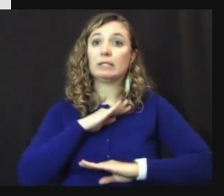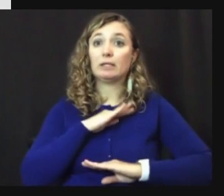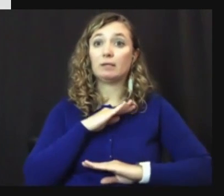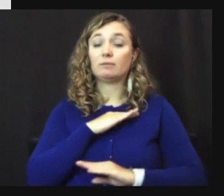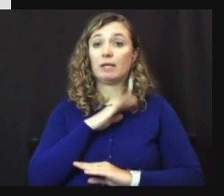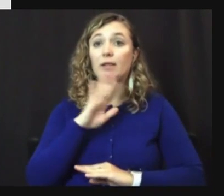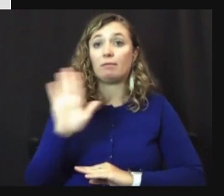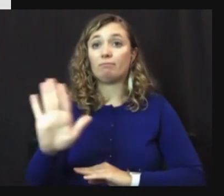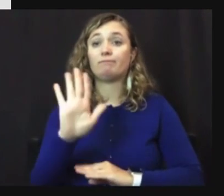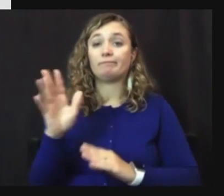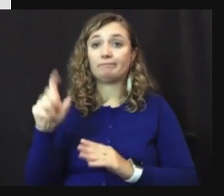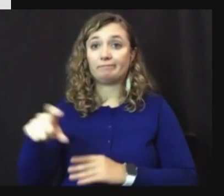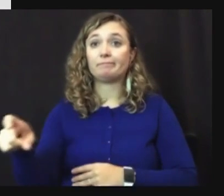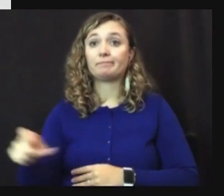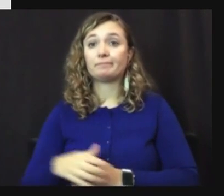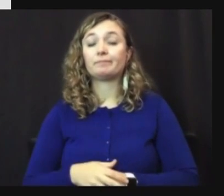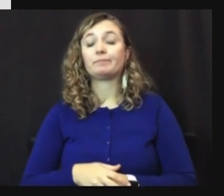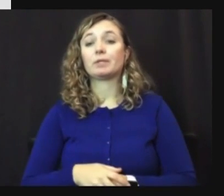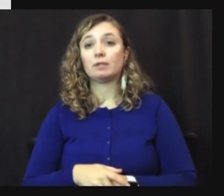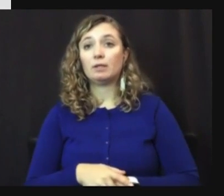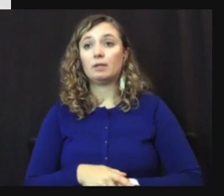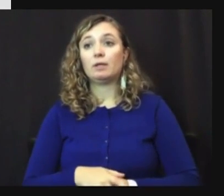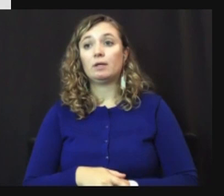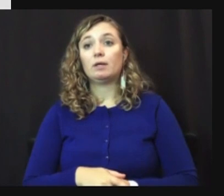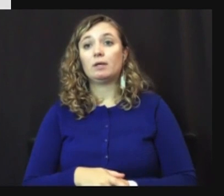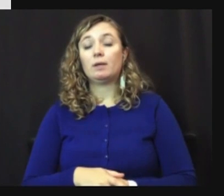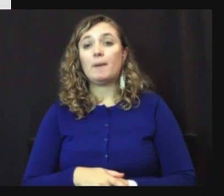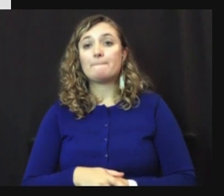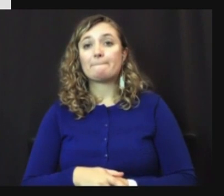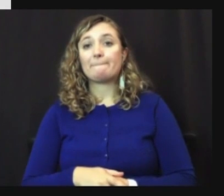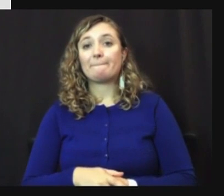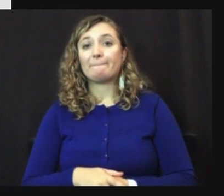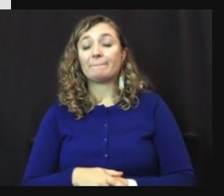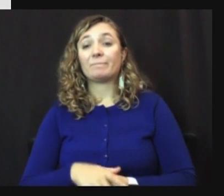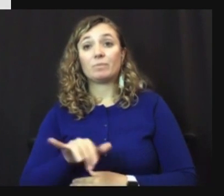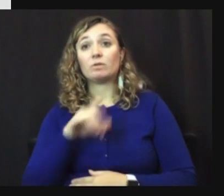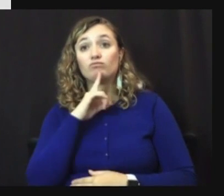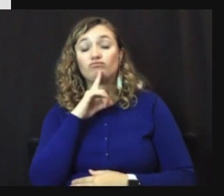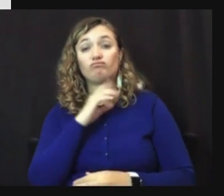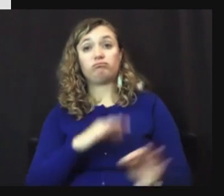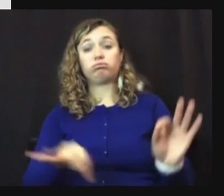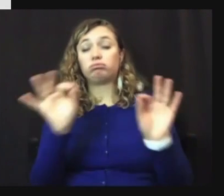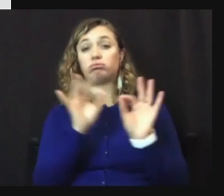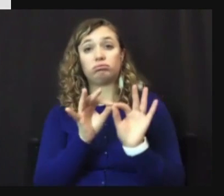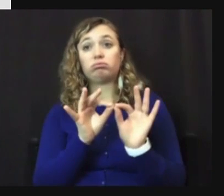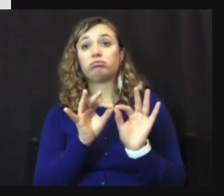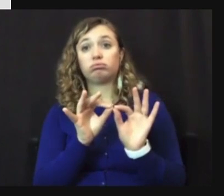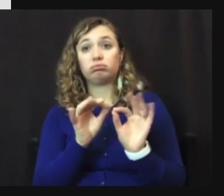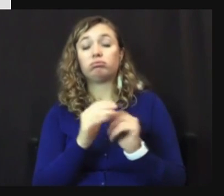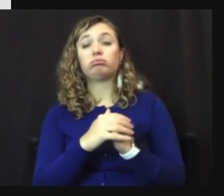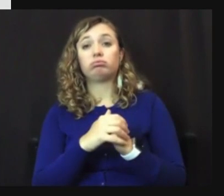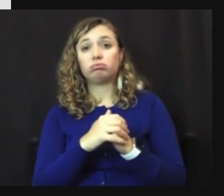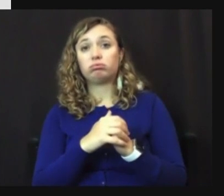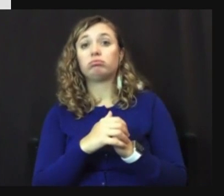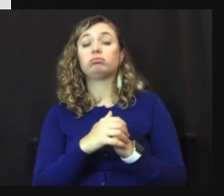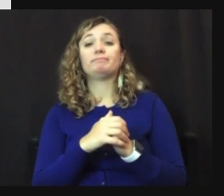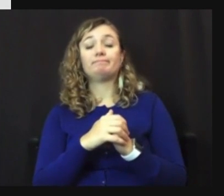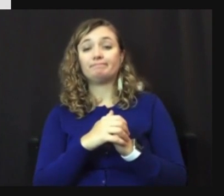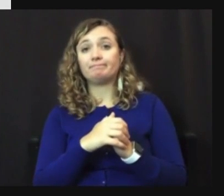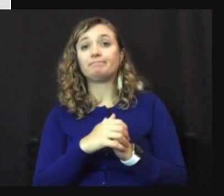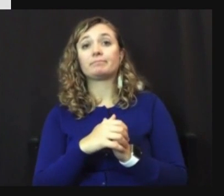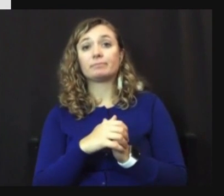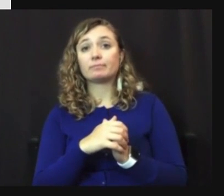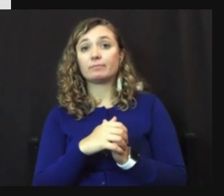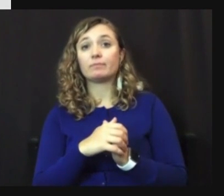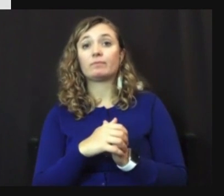And having this is incredibly important because, and it's ever